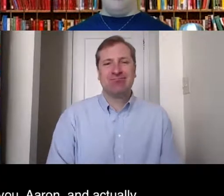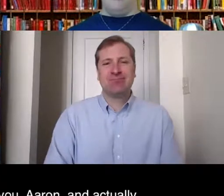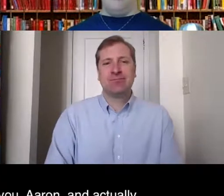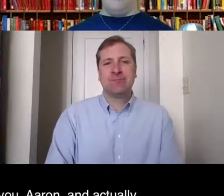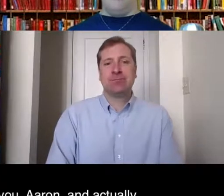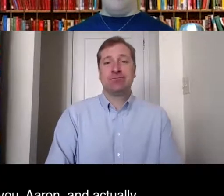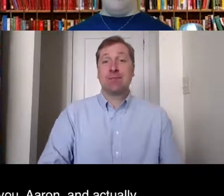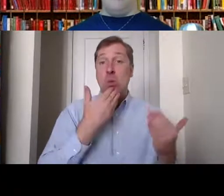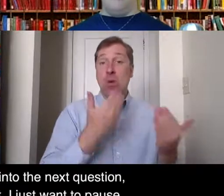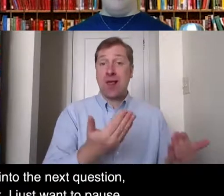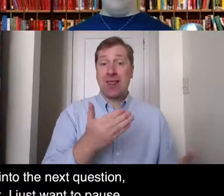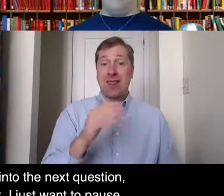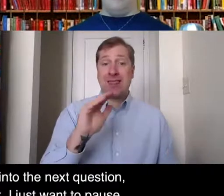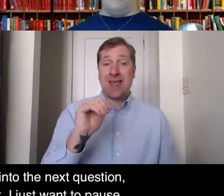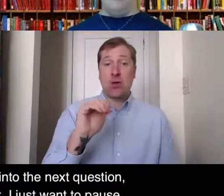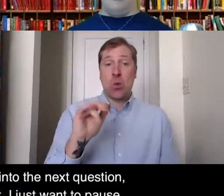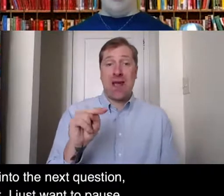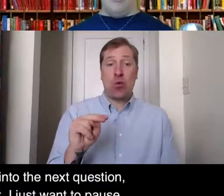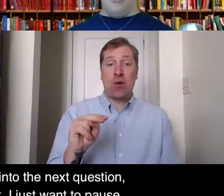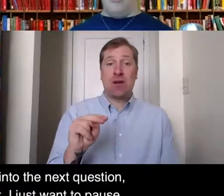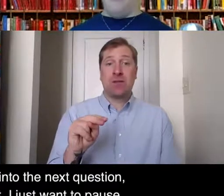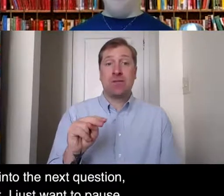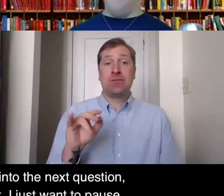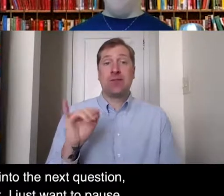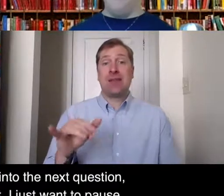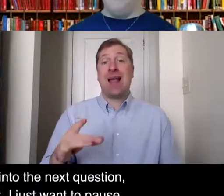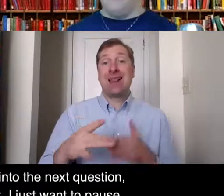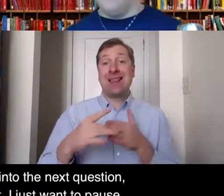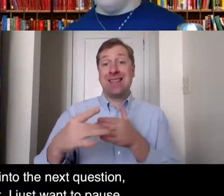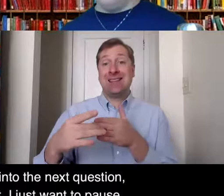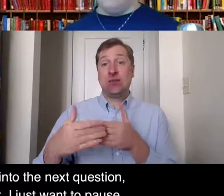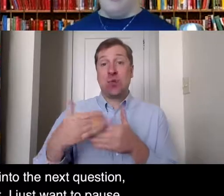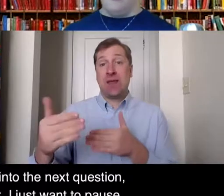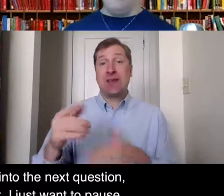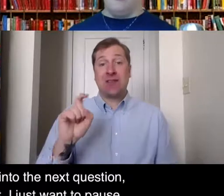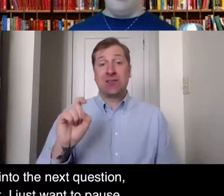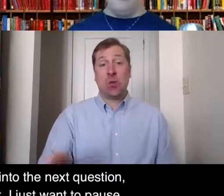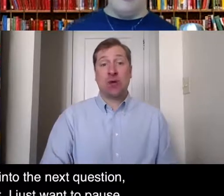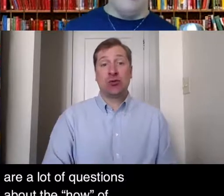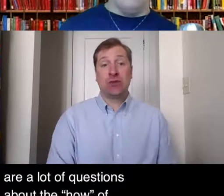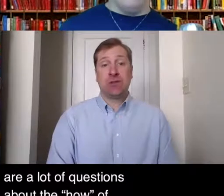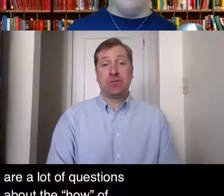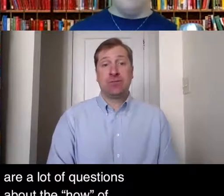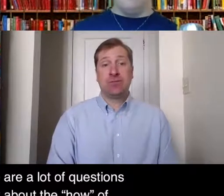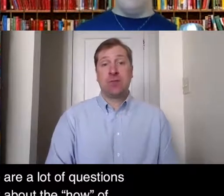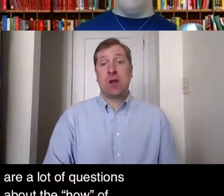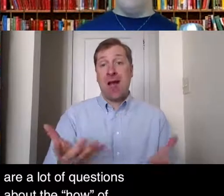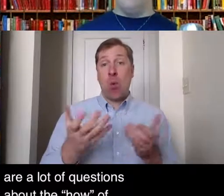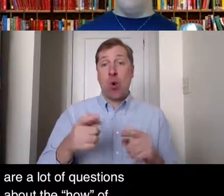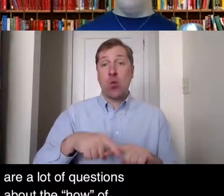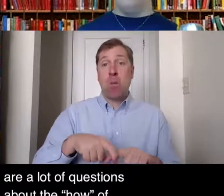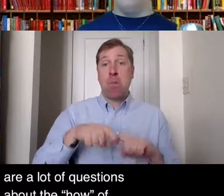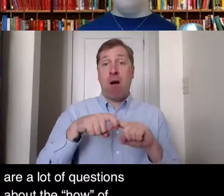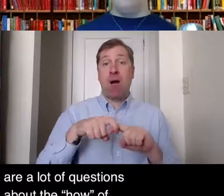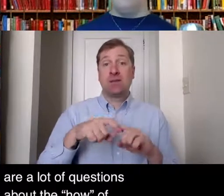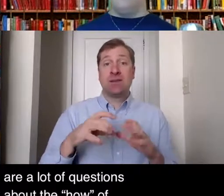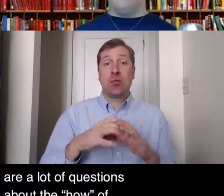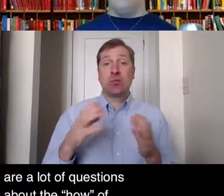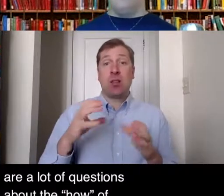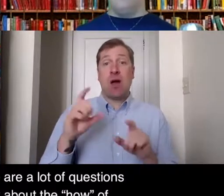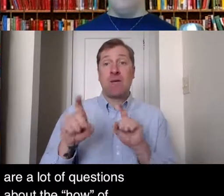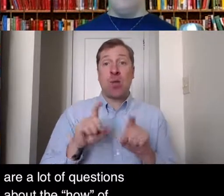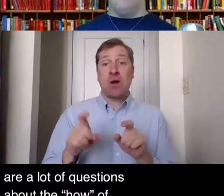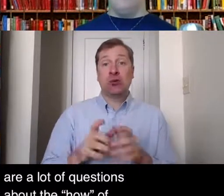Thank you, Aaron. And actually, that leads very nicely into the next question. But before we do that, I just want to pause, because again, there are a lot of